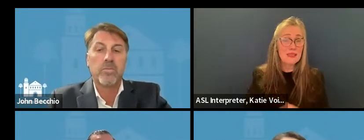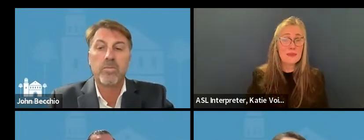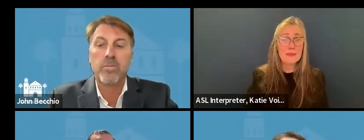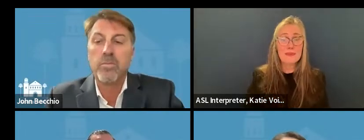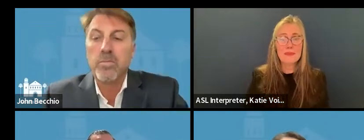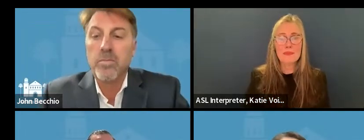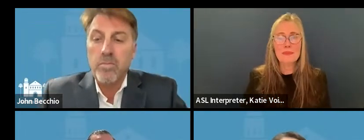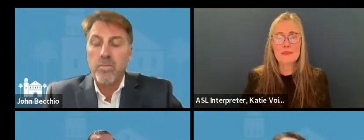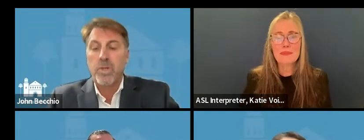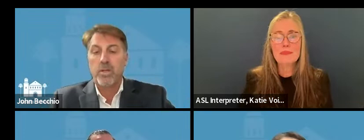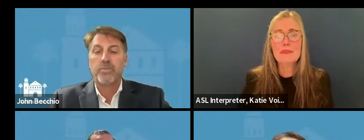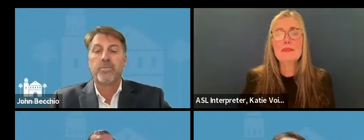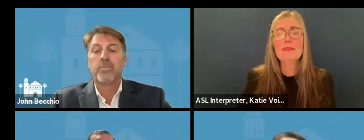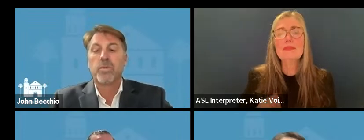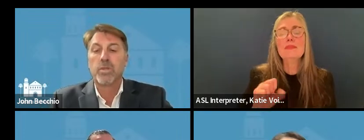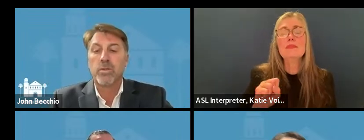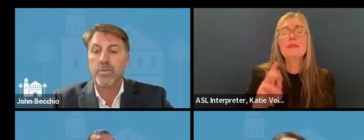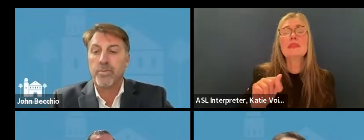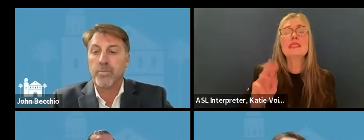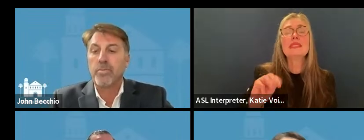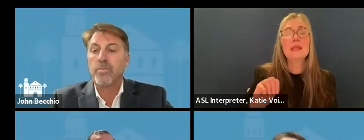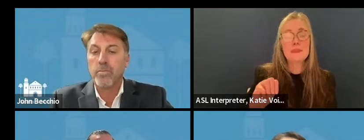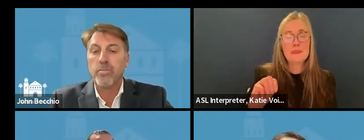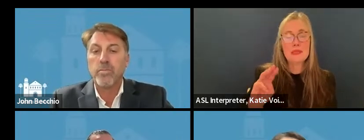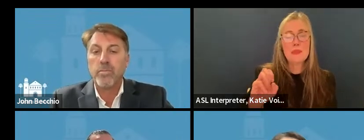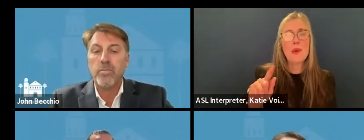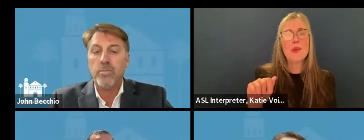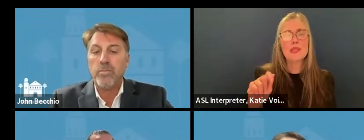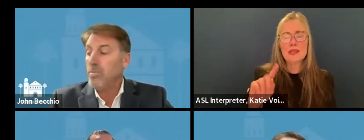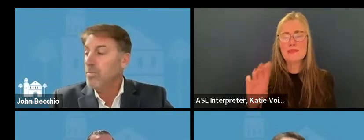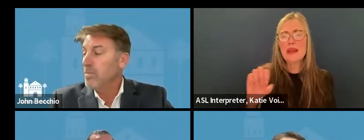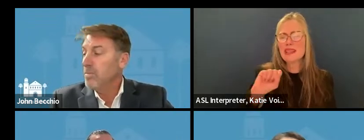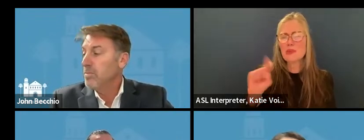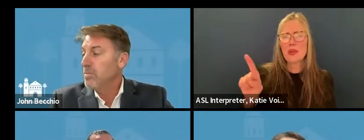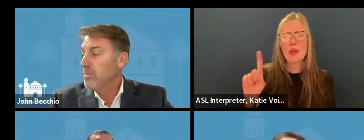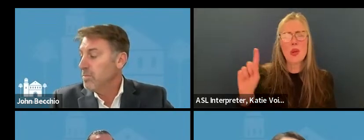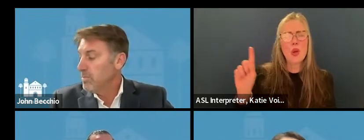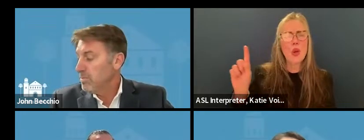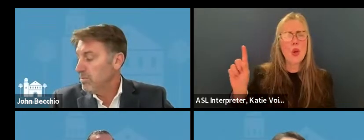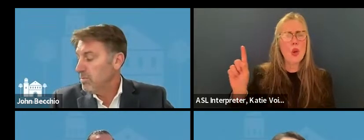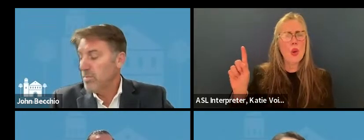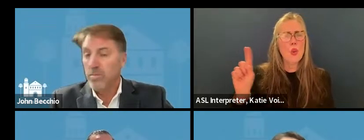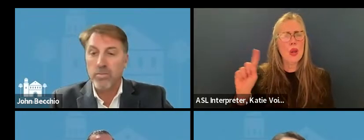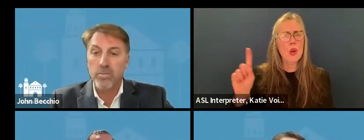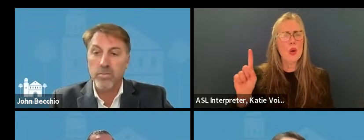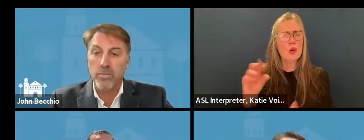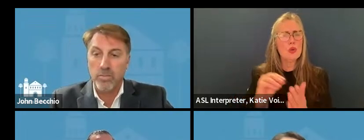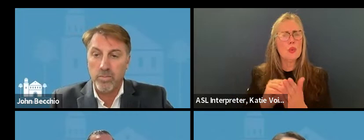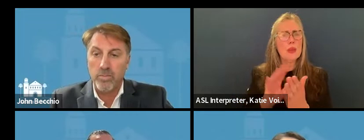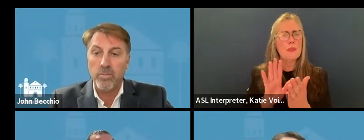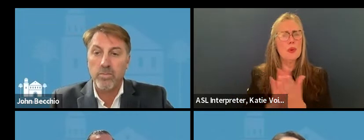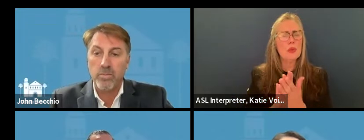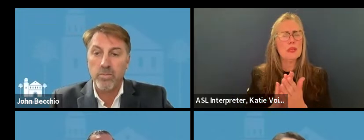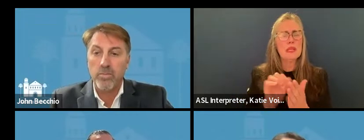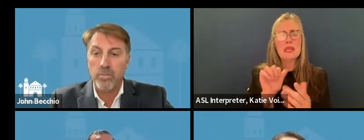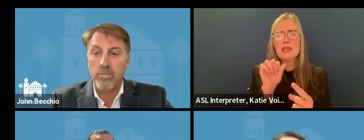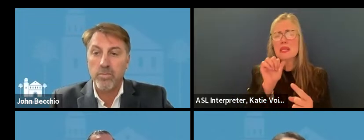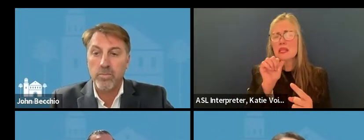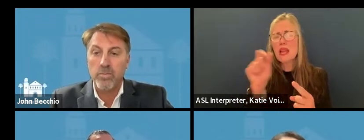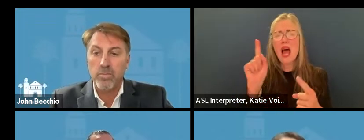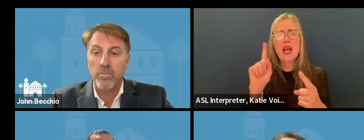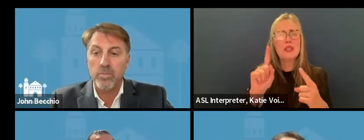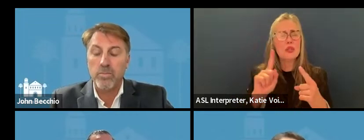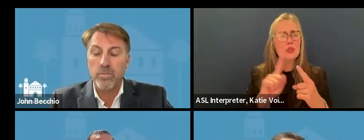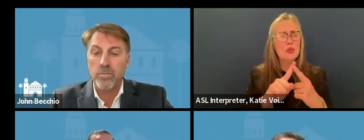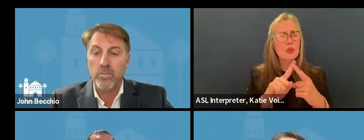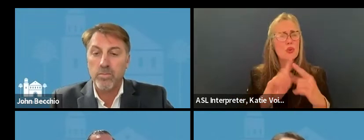Yeah, I agree with that, because that was going to be my next question in terms of where we're going to put and not to exceed amount on both of them. With that, in